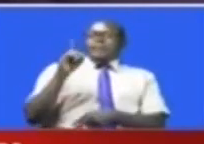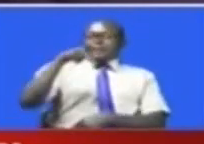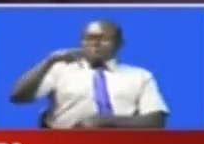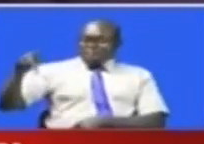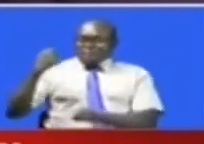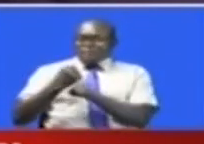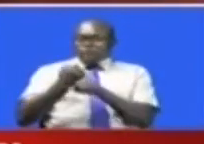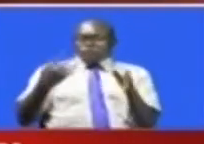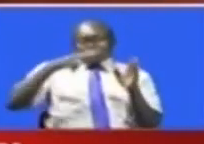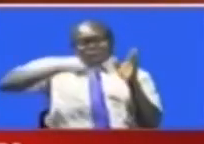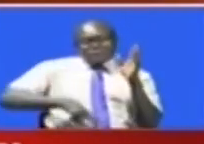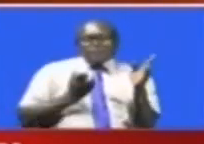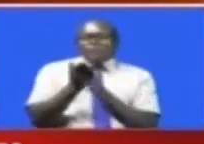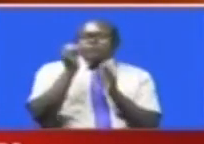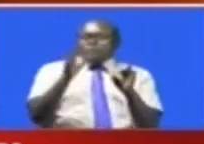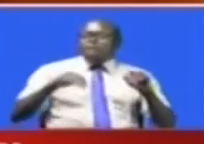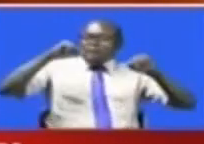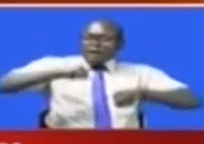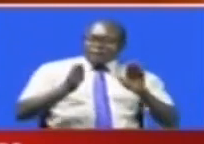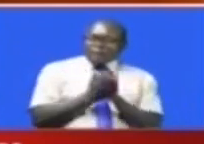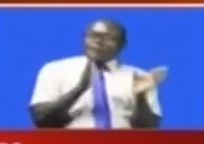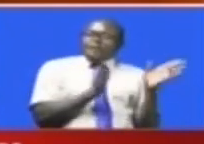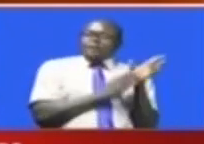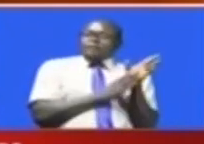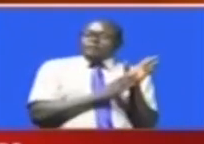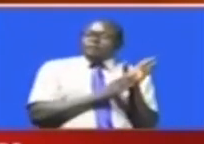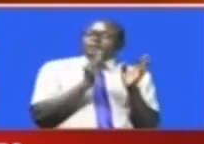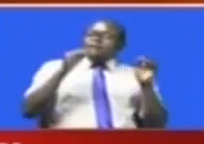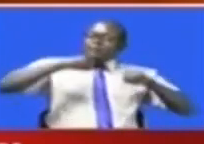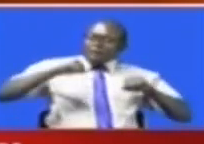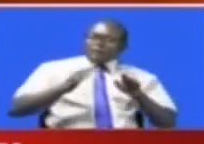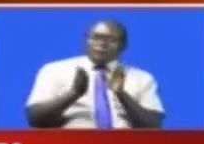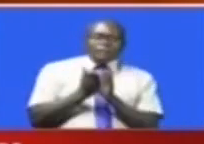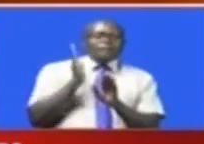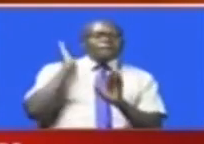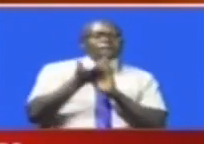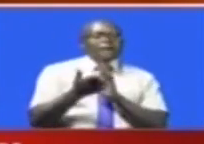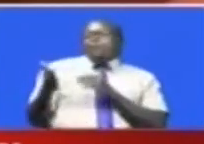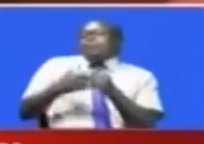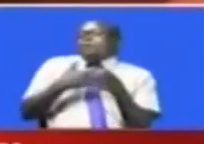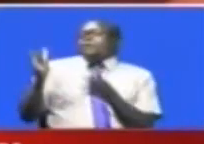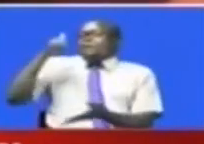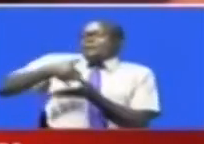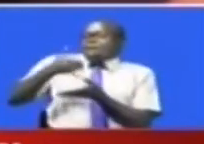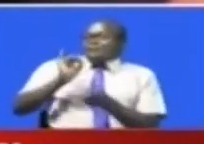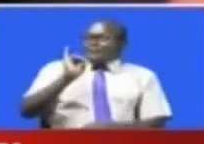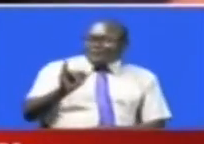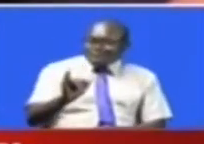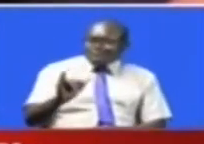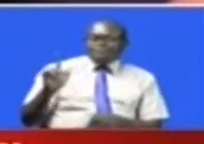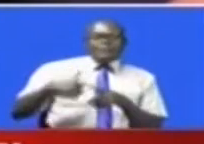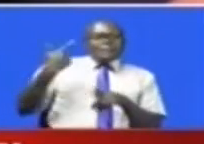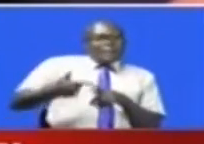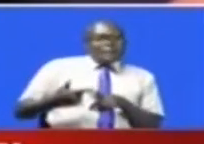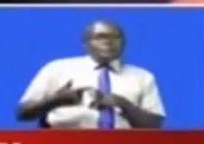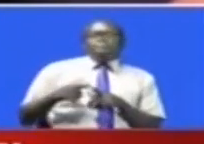to go through if he agrees with the recommendations, if he agrees with the file, whatever is contained in there, then he